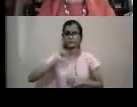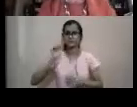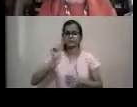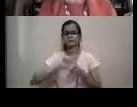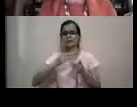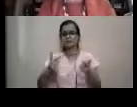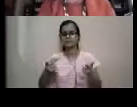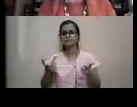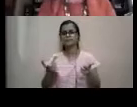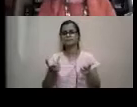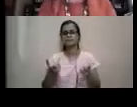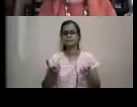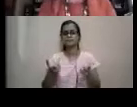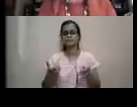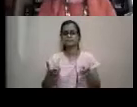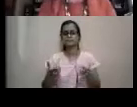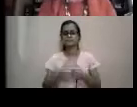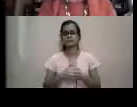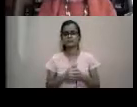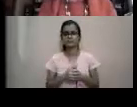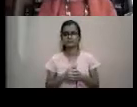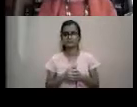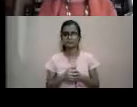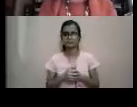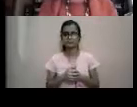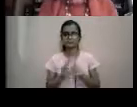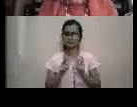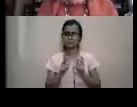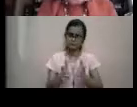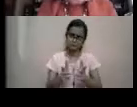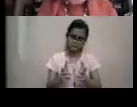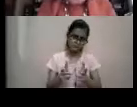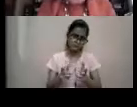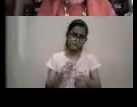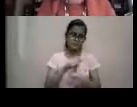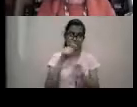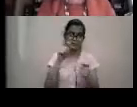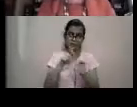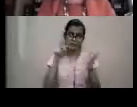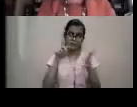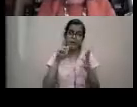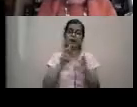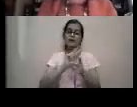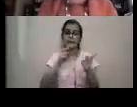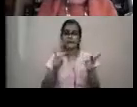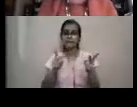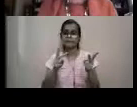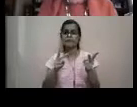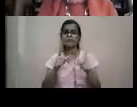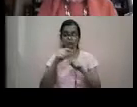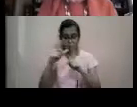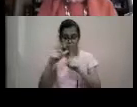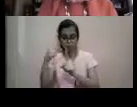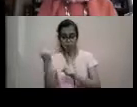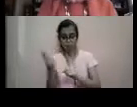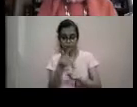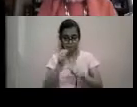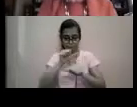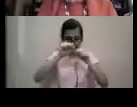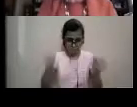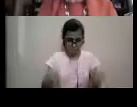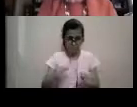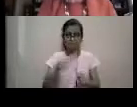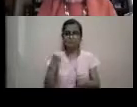a counter-narrative. With the appropriate accommodations and personal assistance who would be under